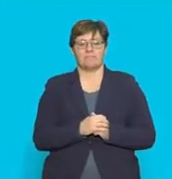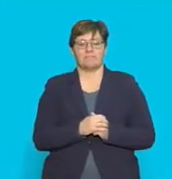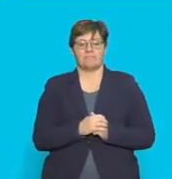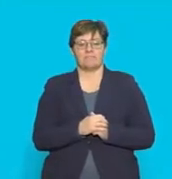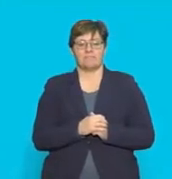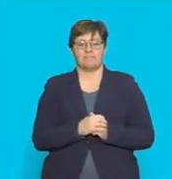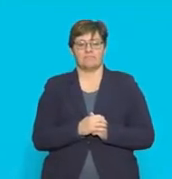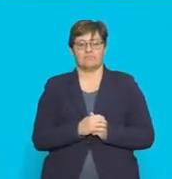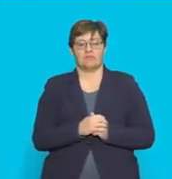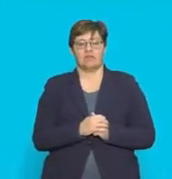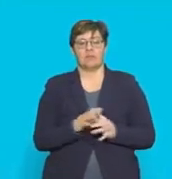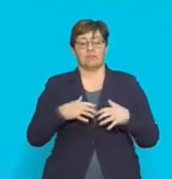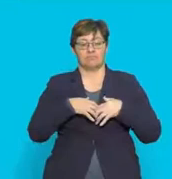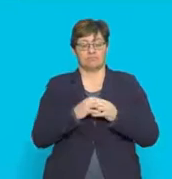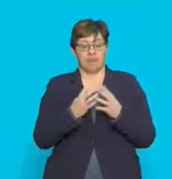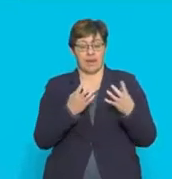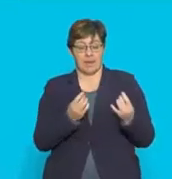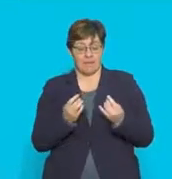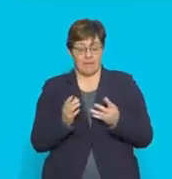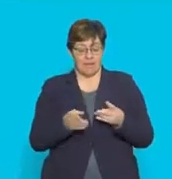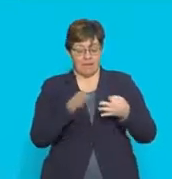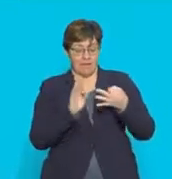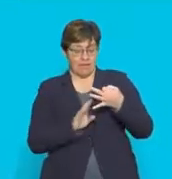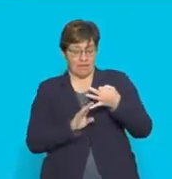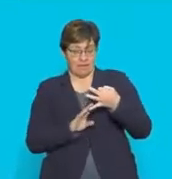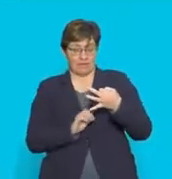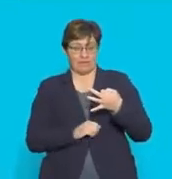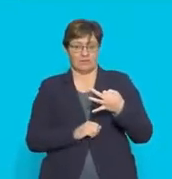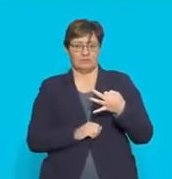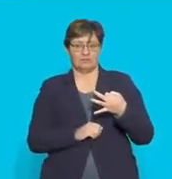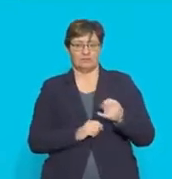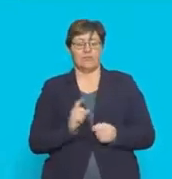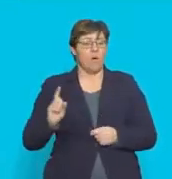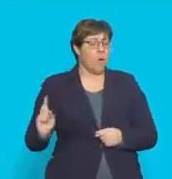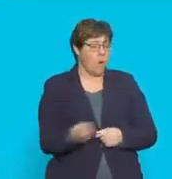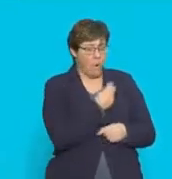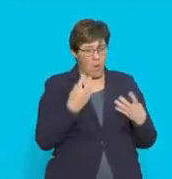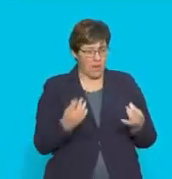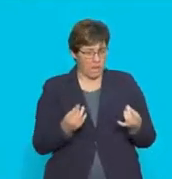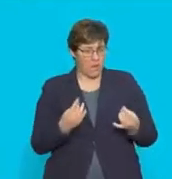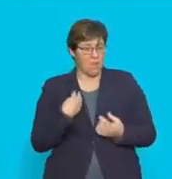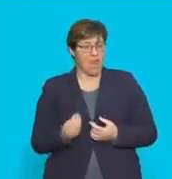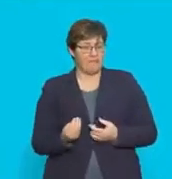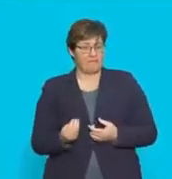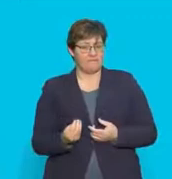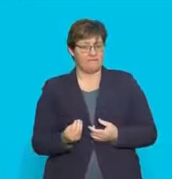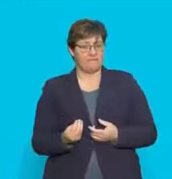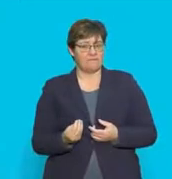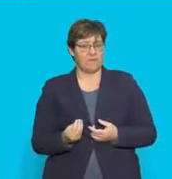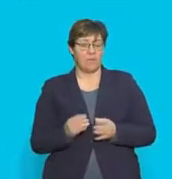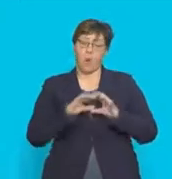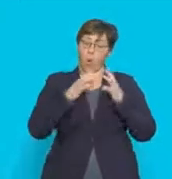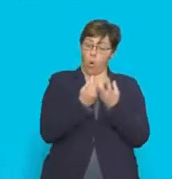set of numbers, we have, are all the numbers that we have considered to be whole numbers,